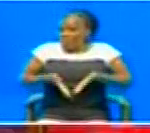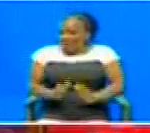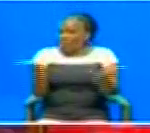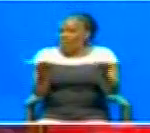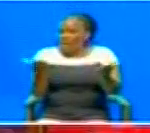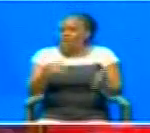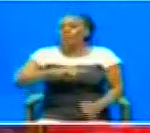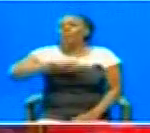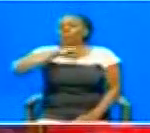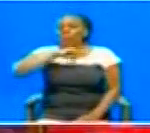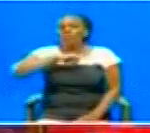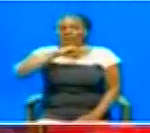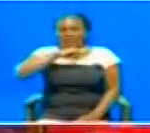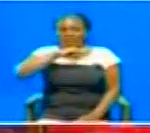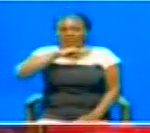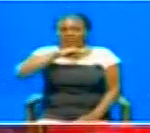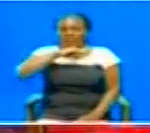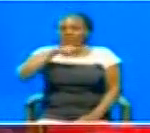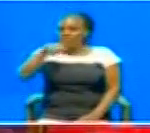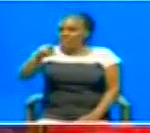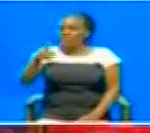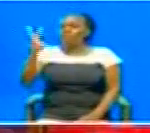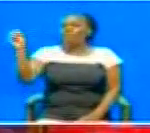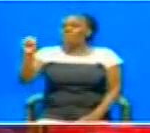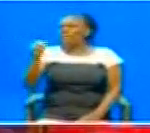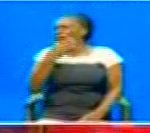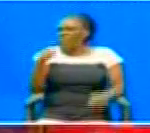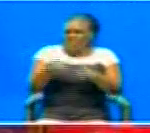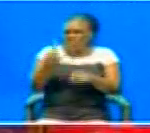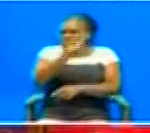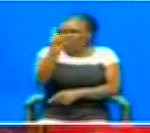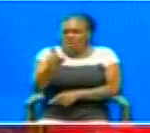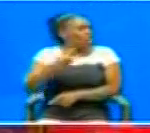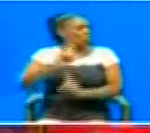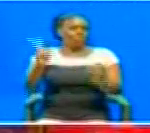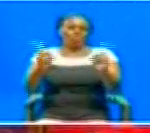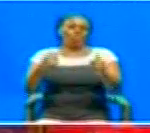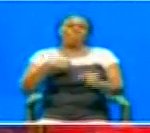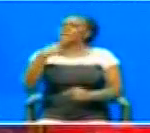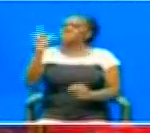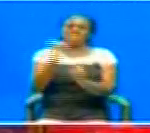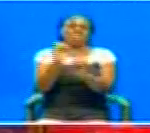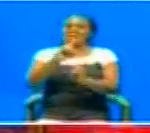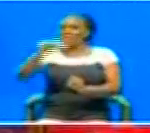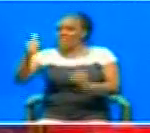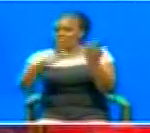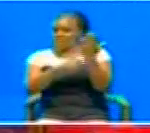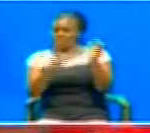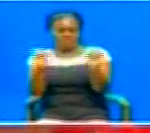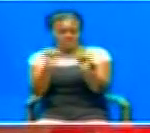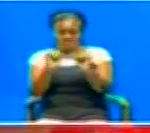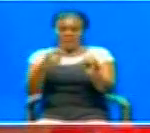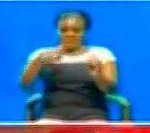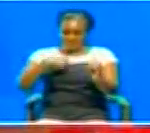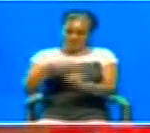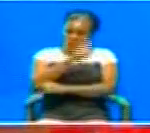Uganda. So he and Matsanga are sort of a... No, I don't want to speak about somebody else other than the one